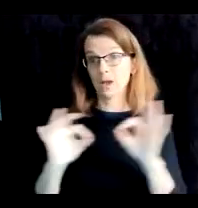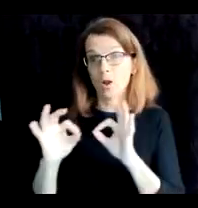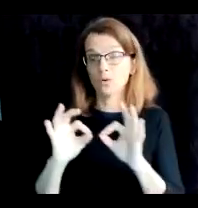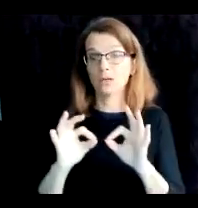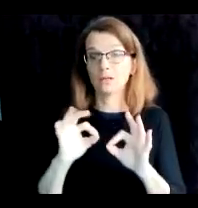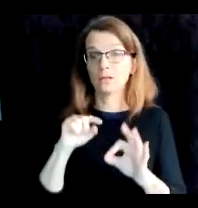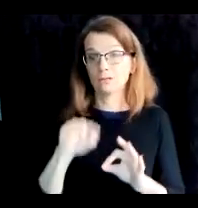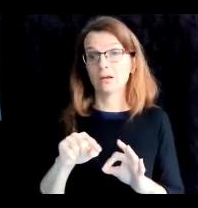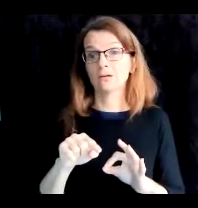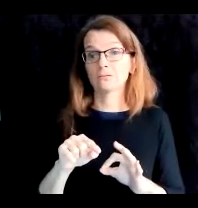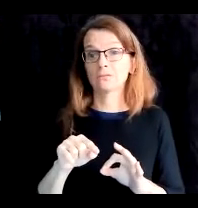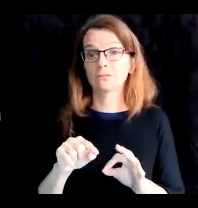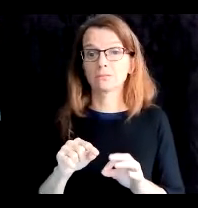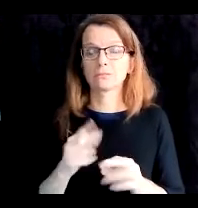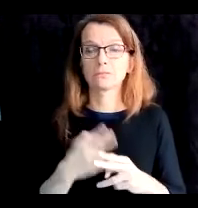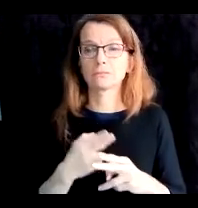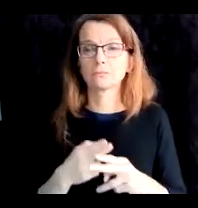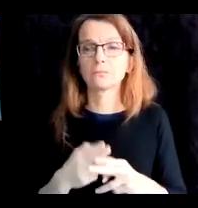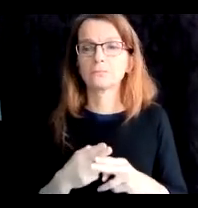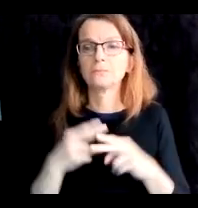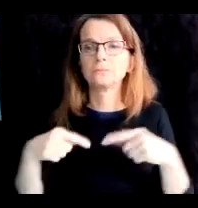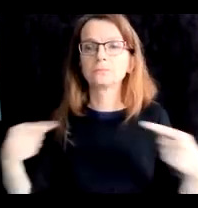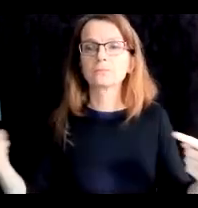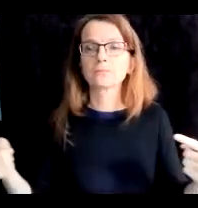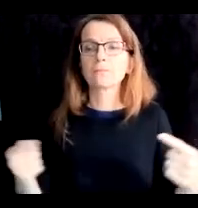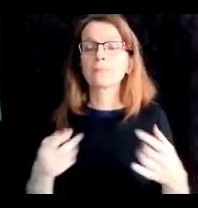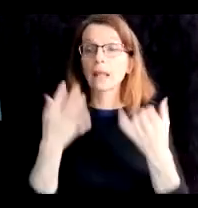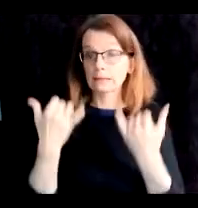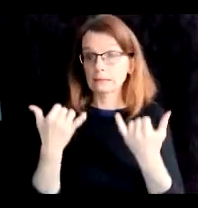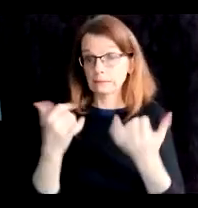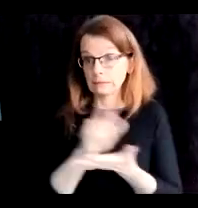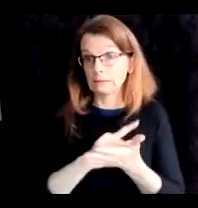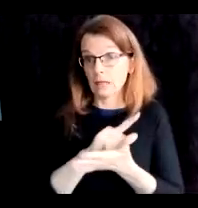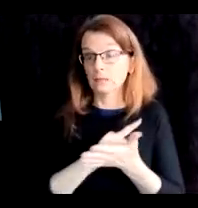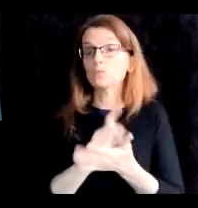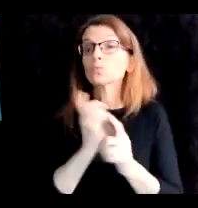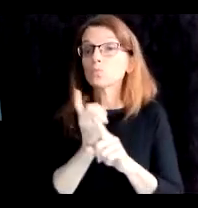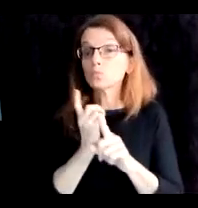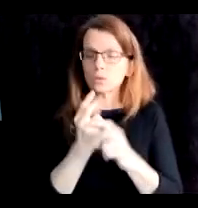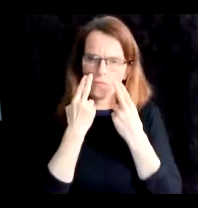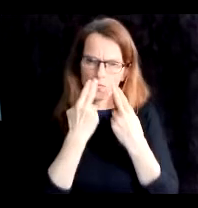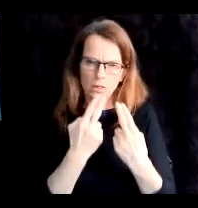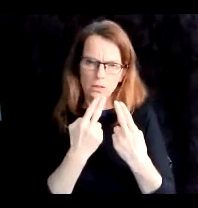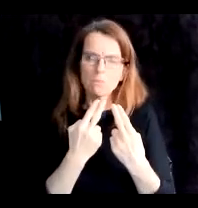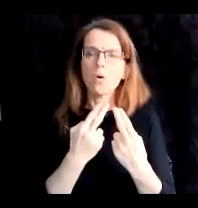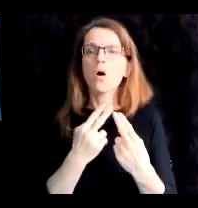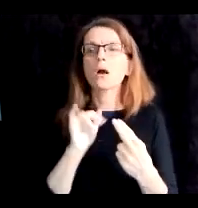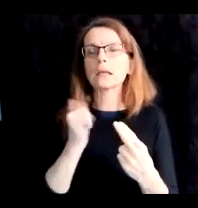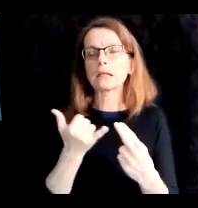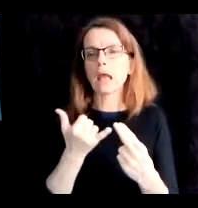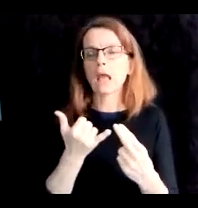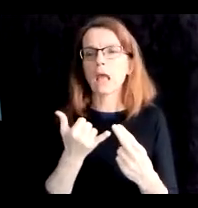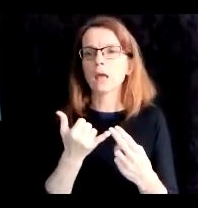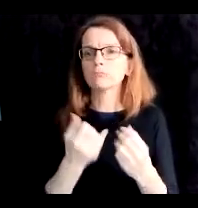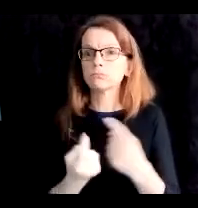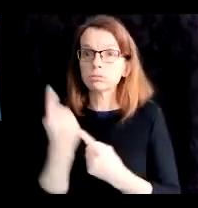COVID-19. And what we see also nowadays is the rise of authoritarianism, populism, extremism, xenophobia, violation of